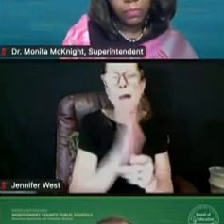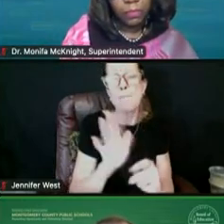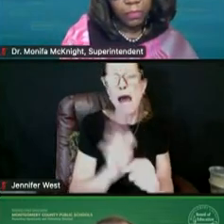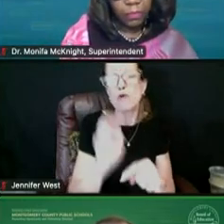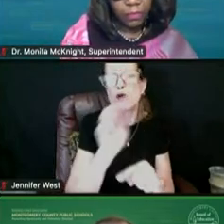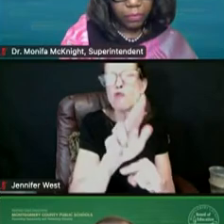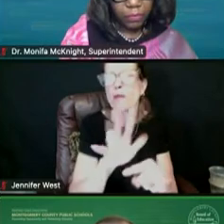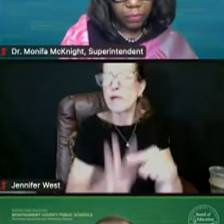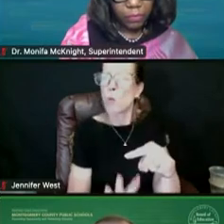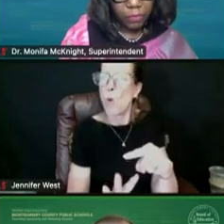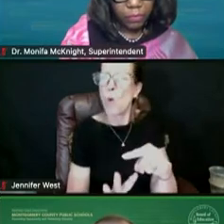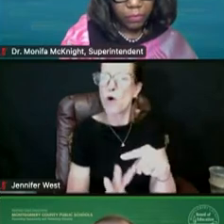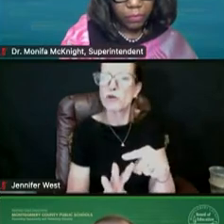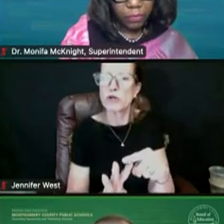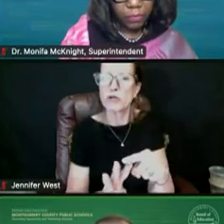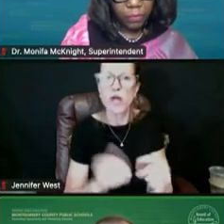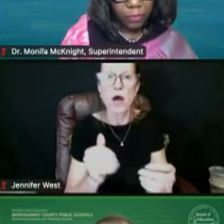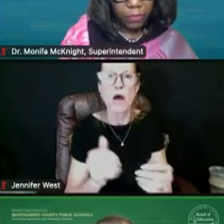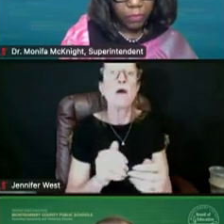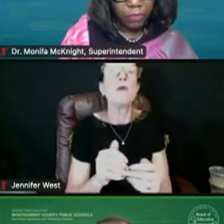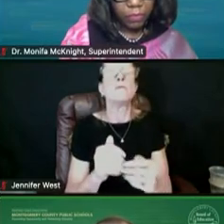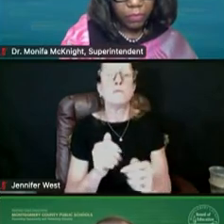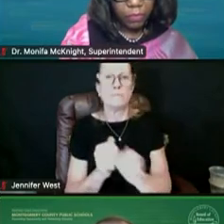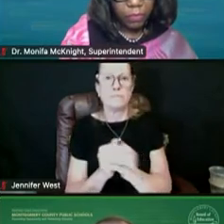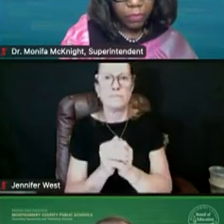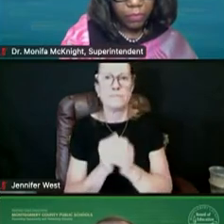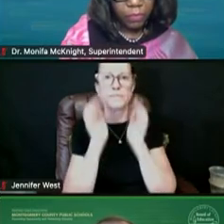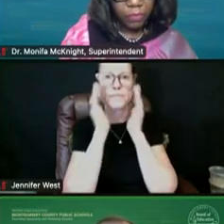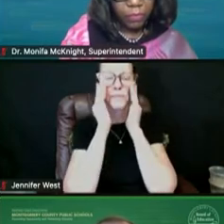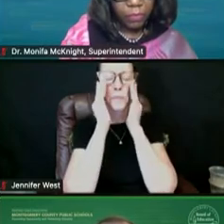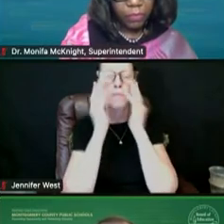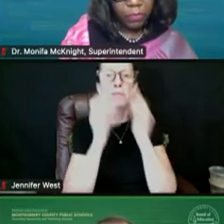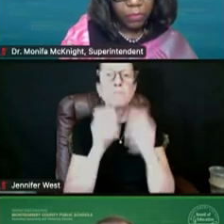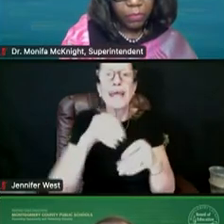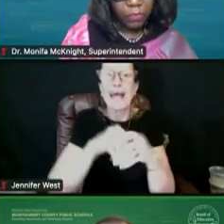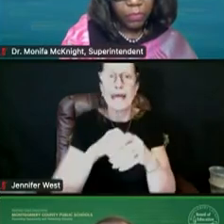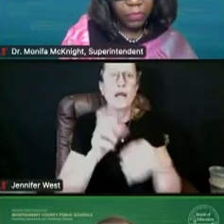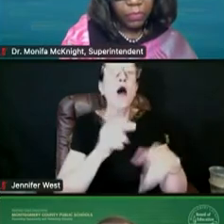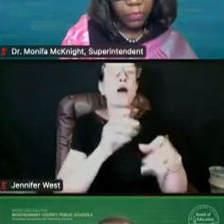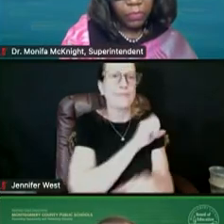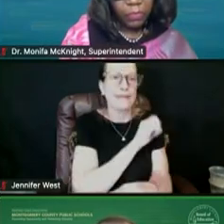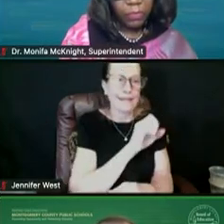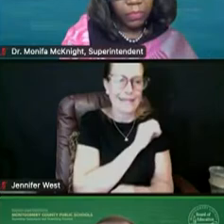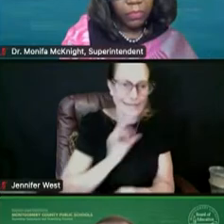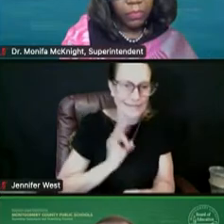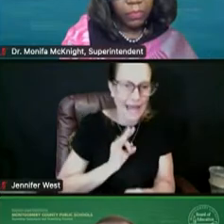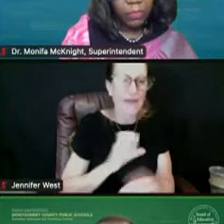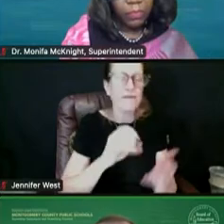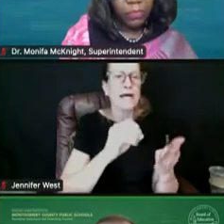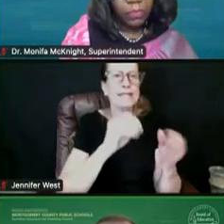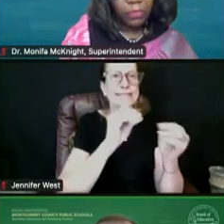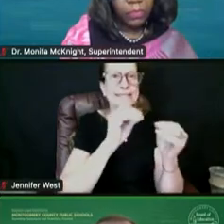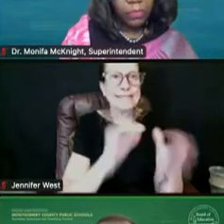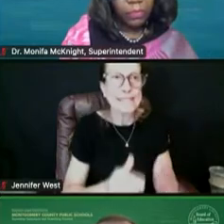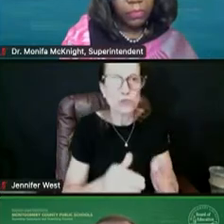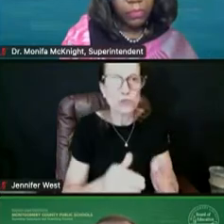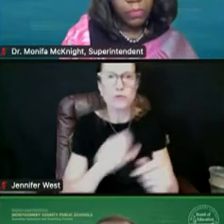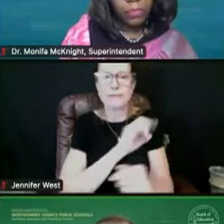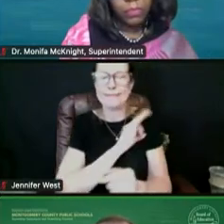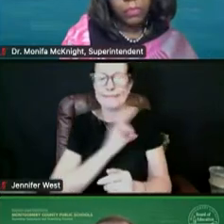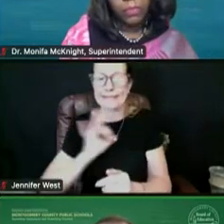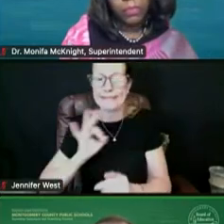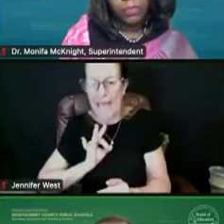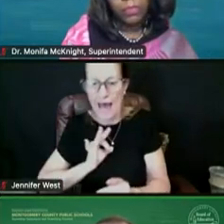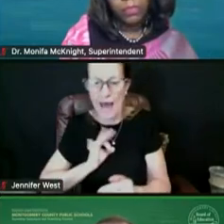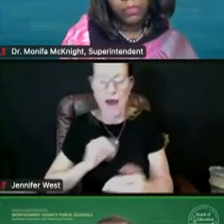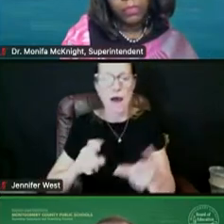three quarters of the new dollars that we received in our people, in our teachers, our support staff, our school leaders, making sure